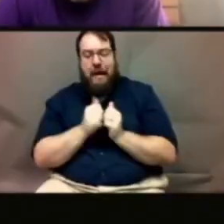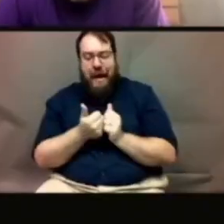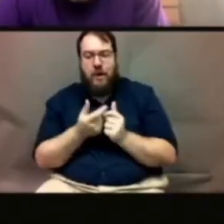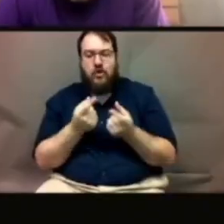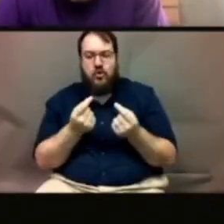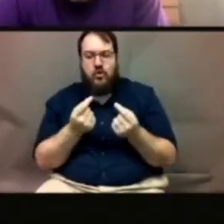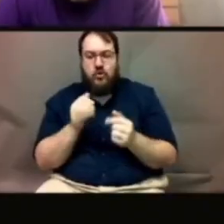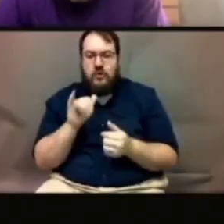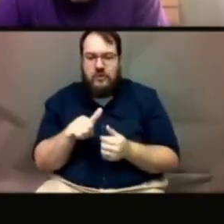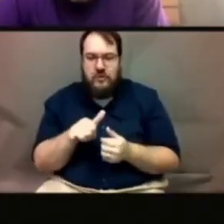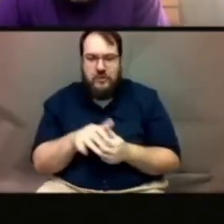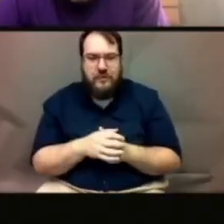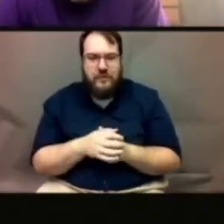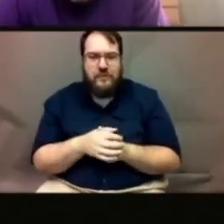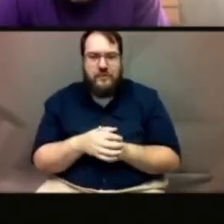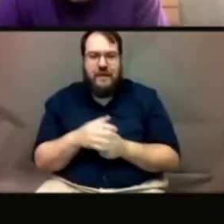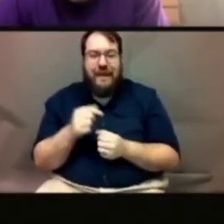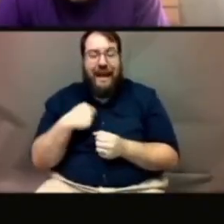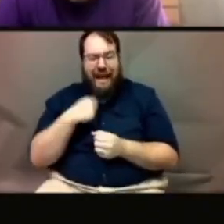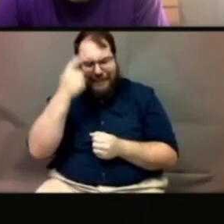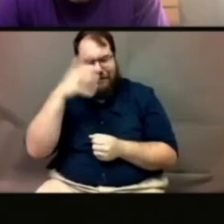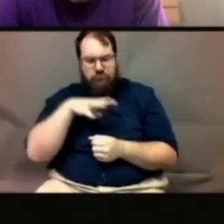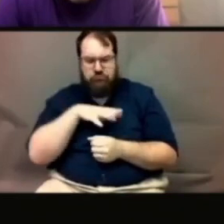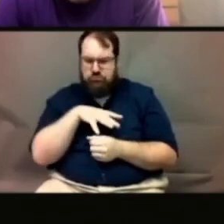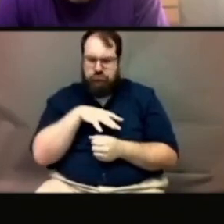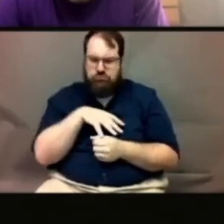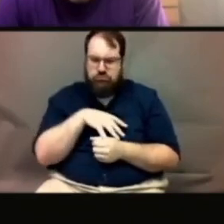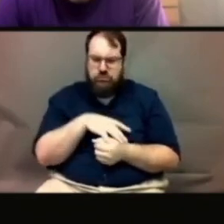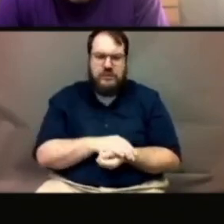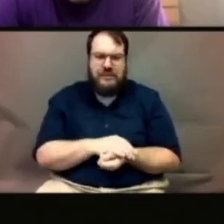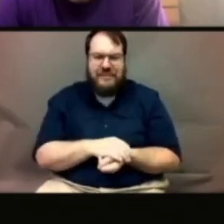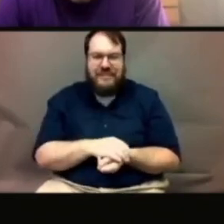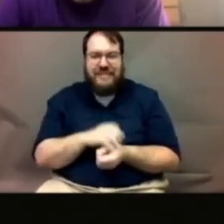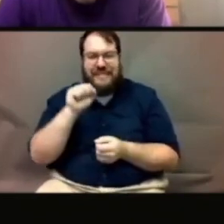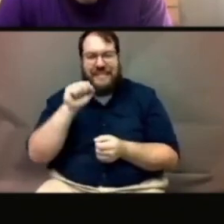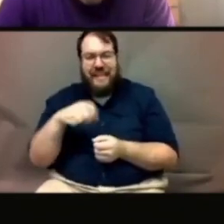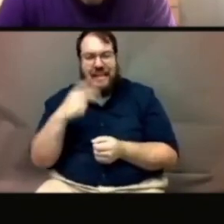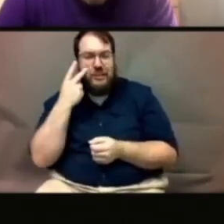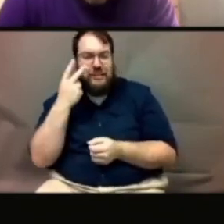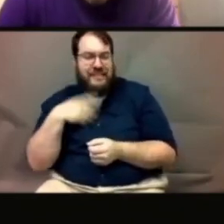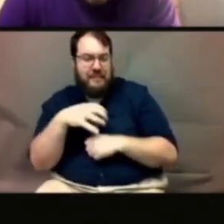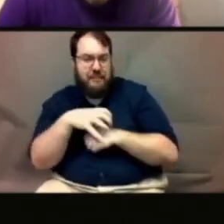so cool. Let's see. Can you see my Scratch?